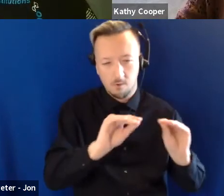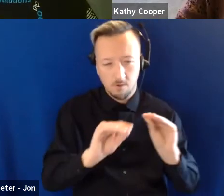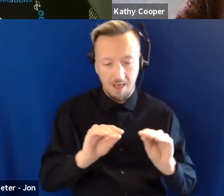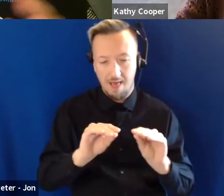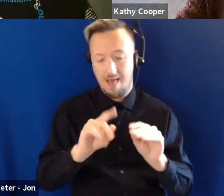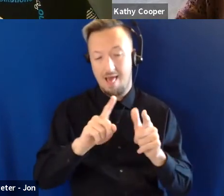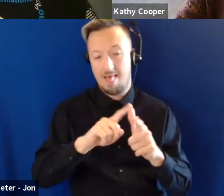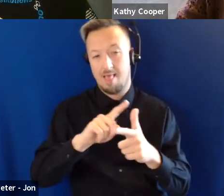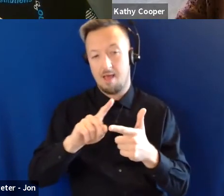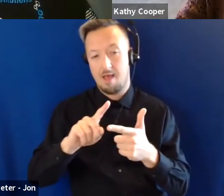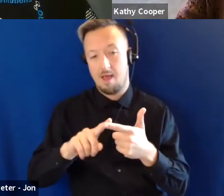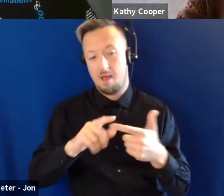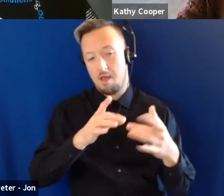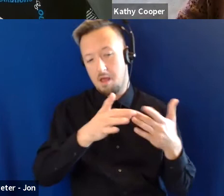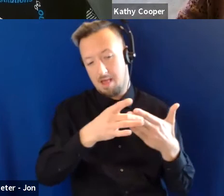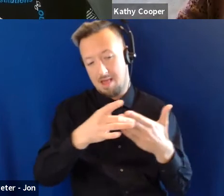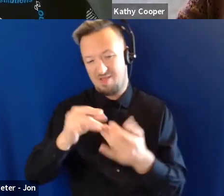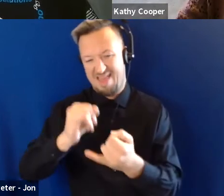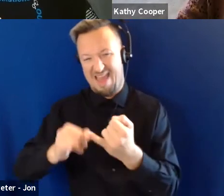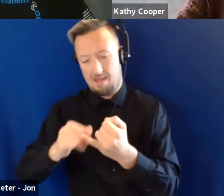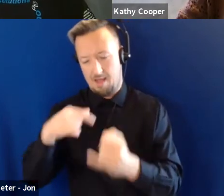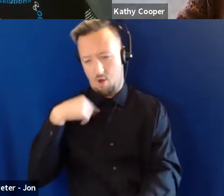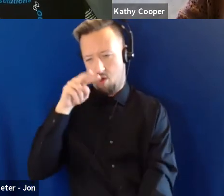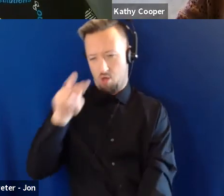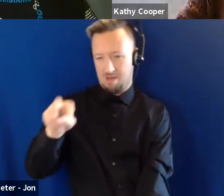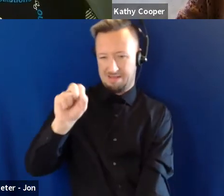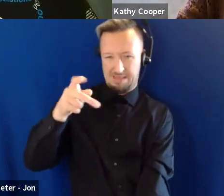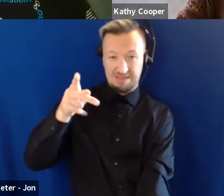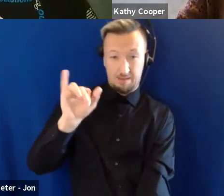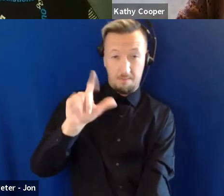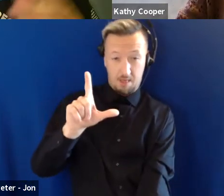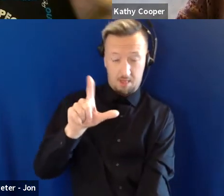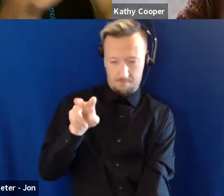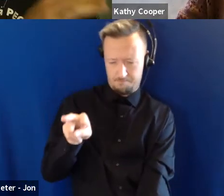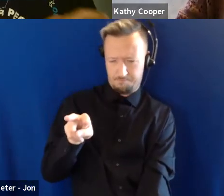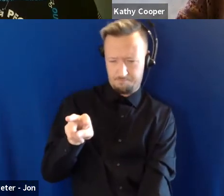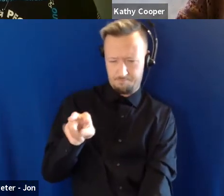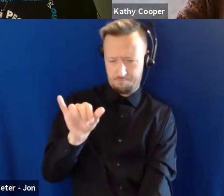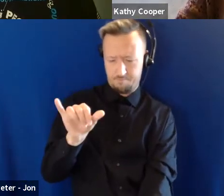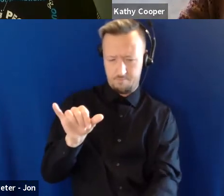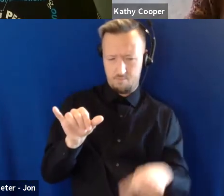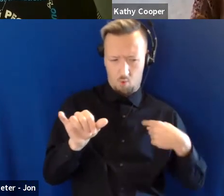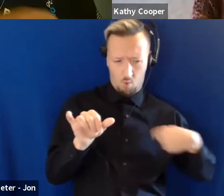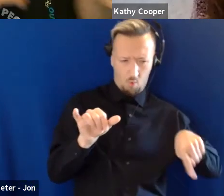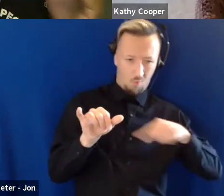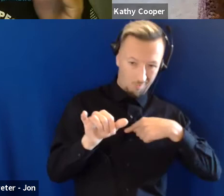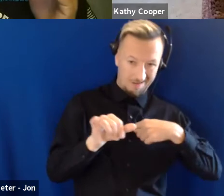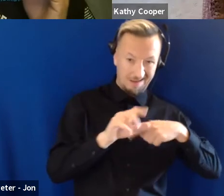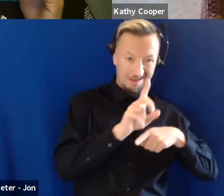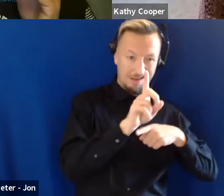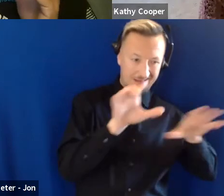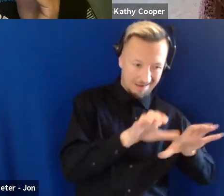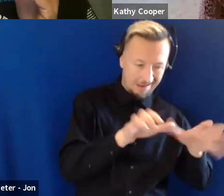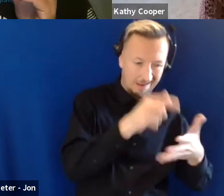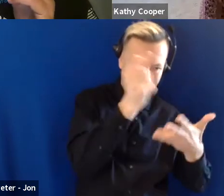end, I looked at the spill and was like, okay, how do I fit the things that we did